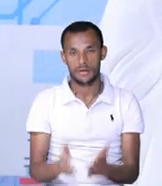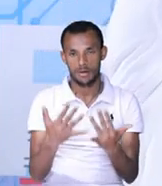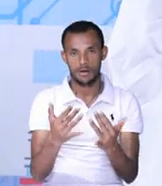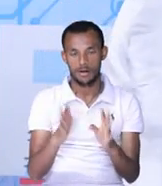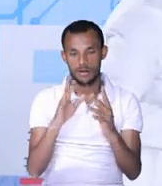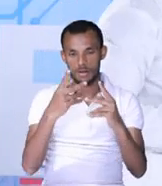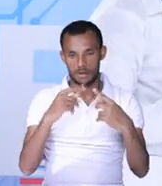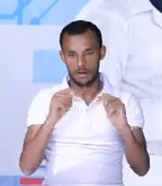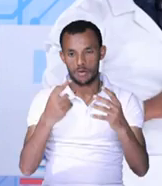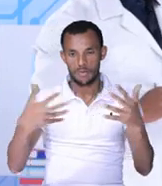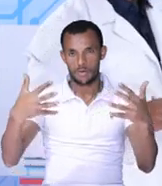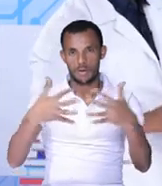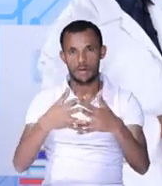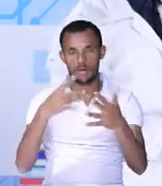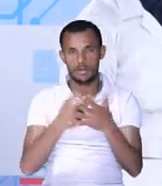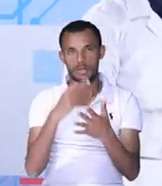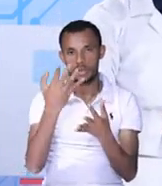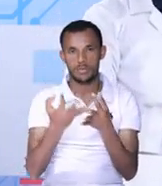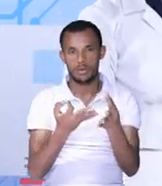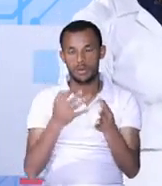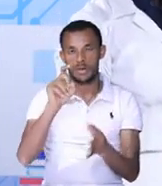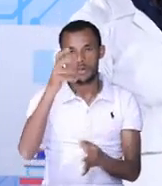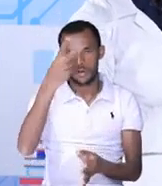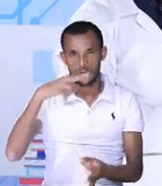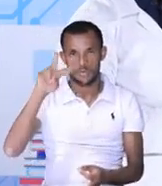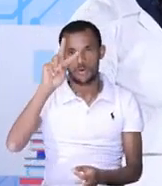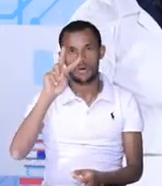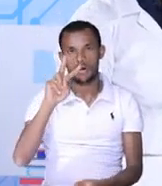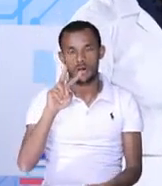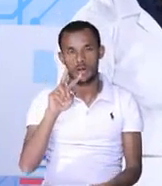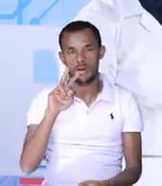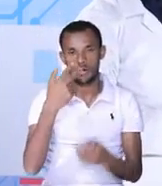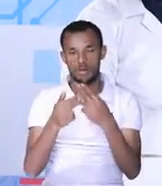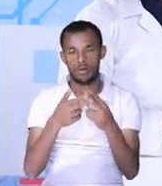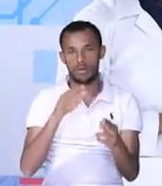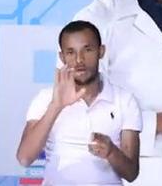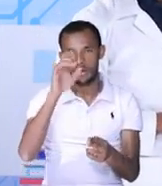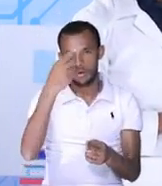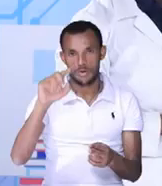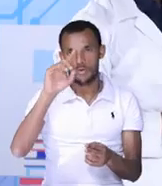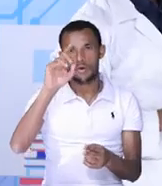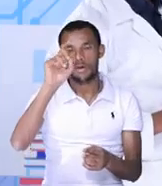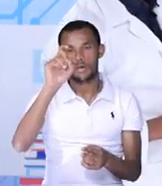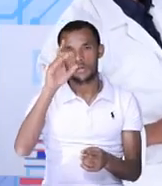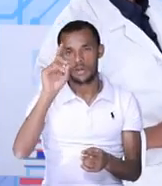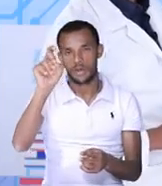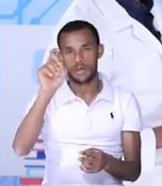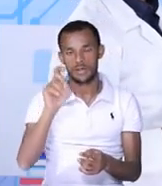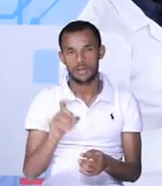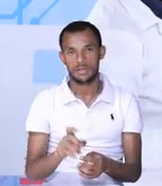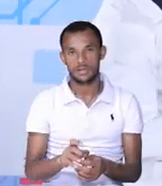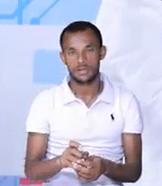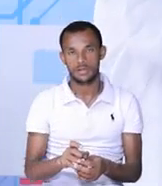Now let's try to integrate this expression x squared times e raised to x dx.